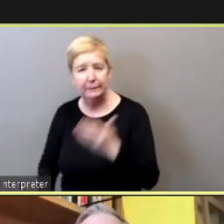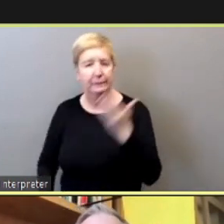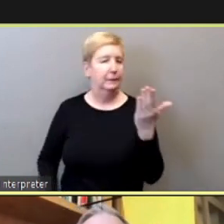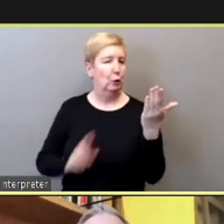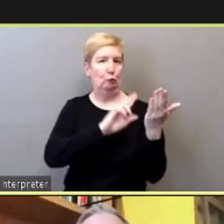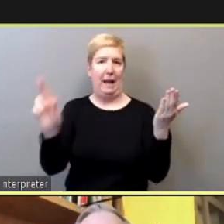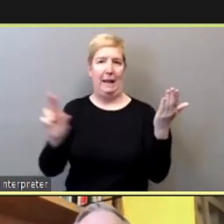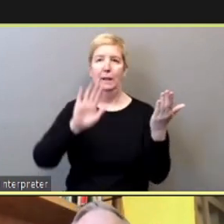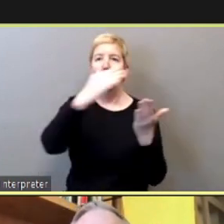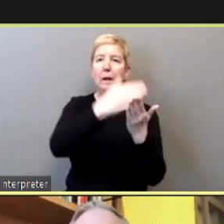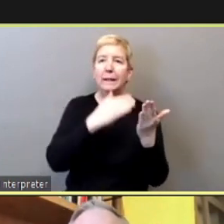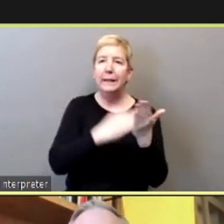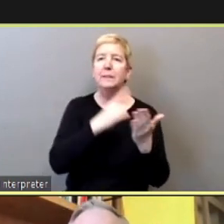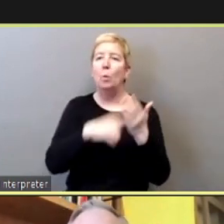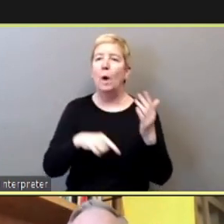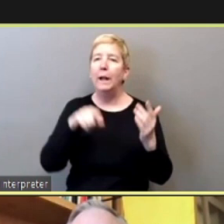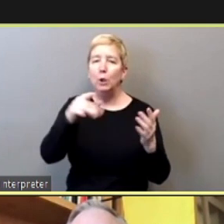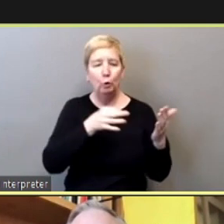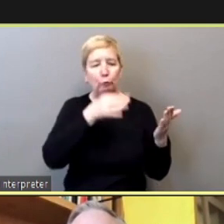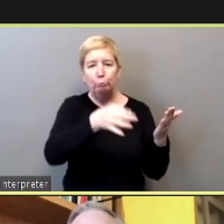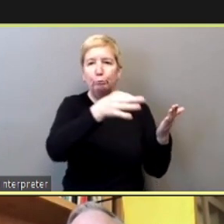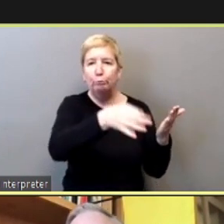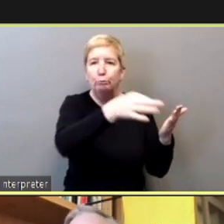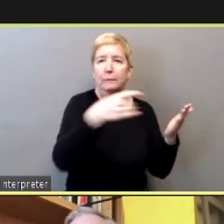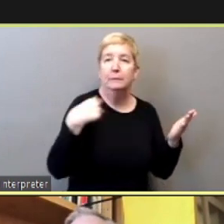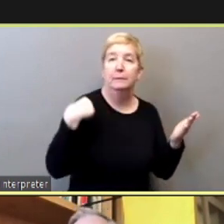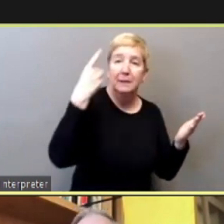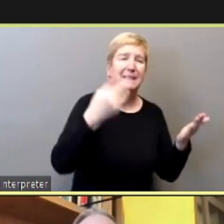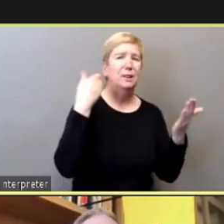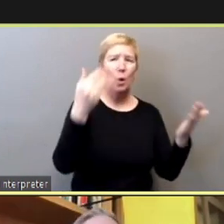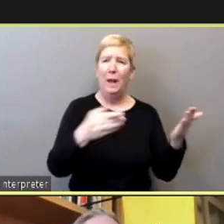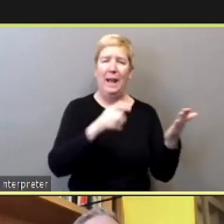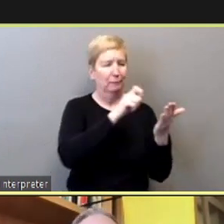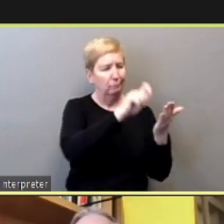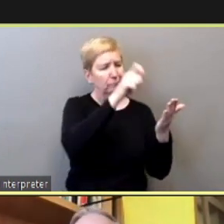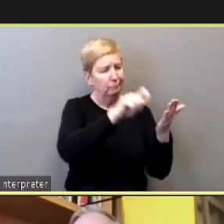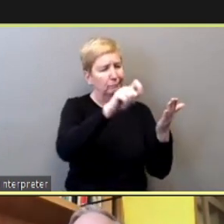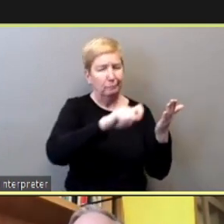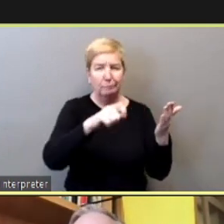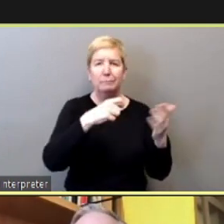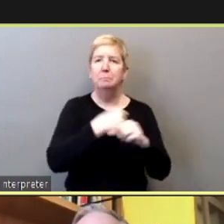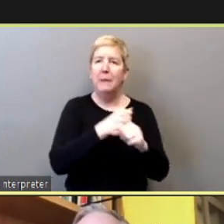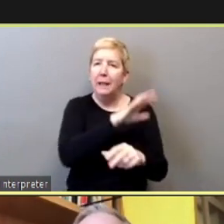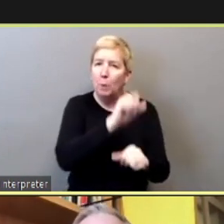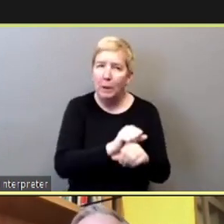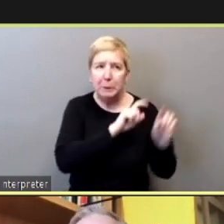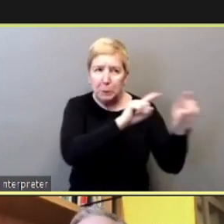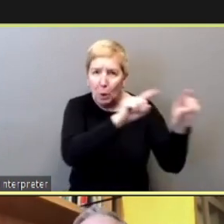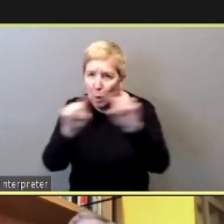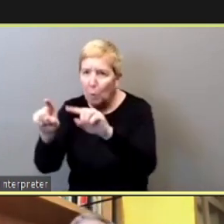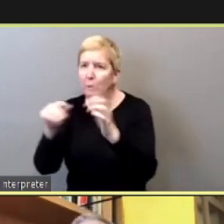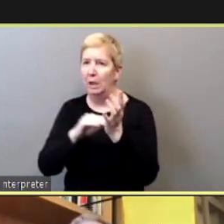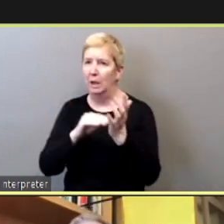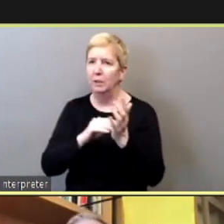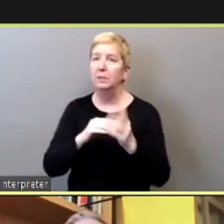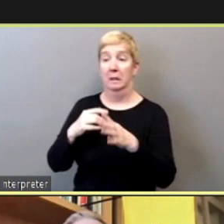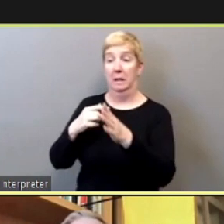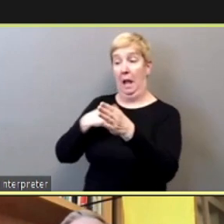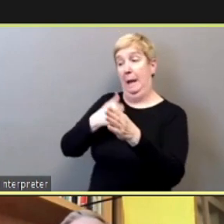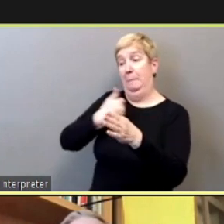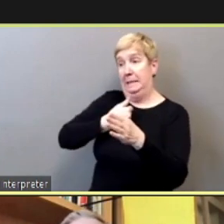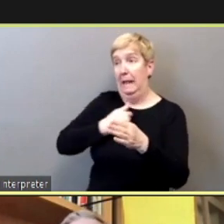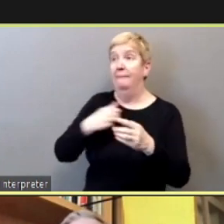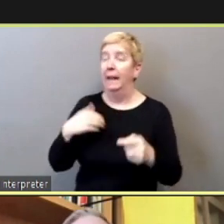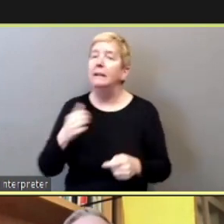health and make sure you're up to date. I've had a couple different kinds of healthcare interventions, nothing serious, but